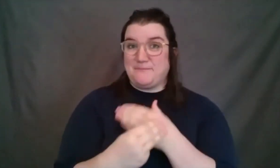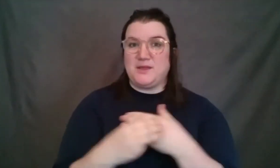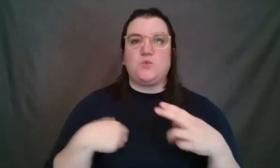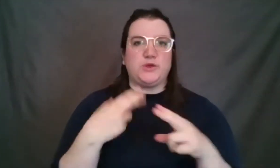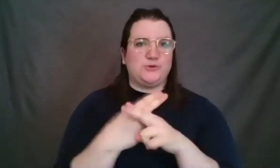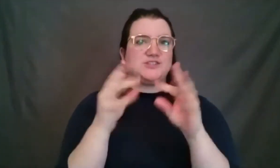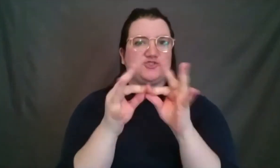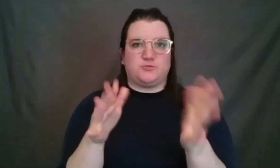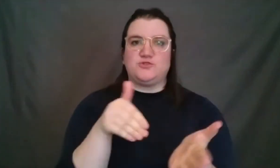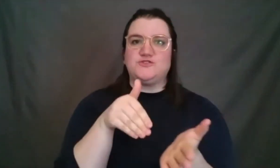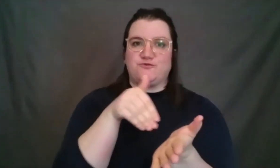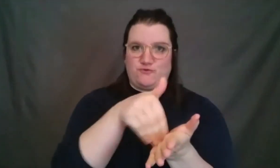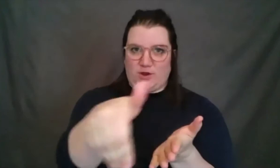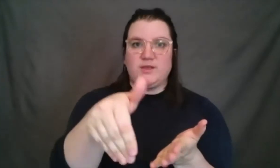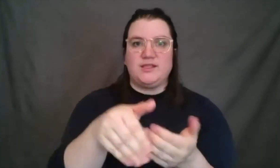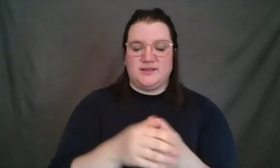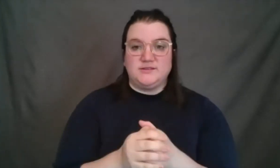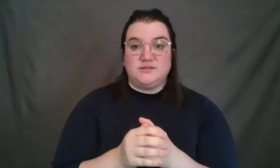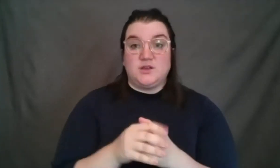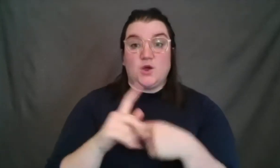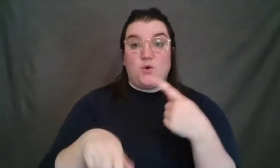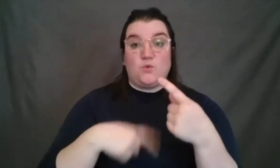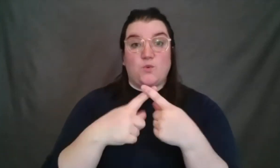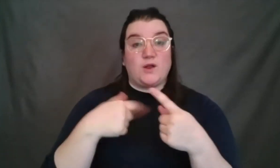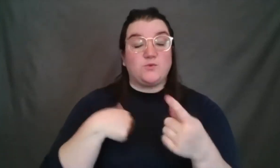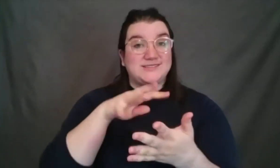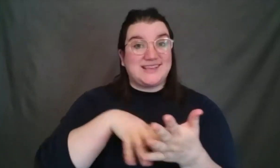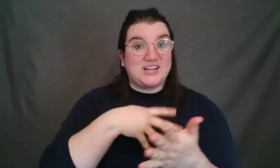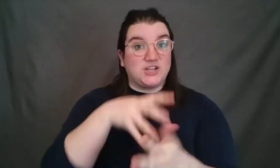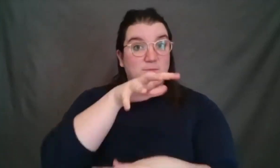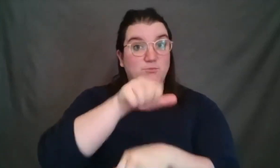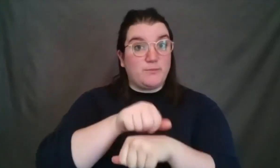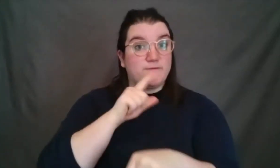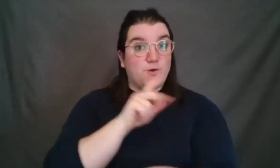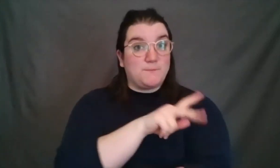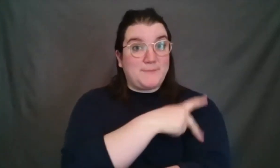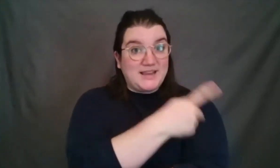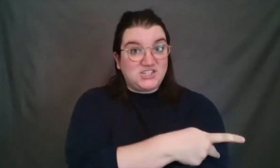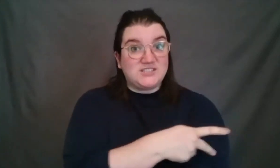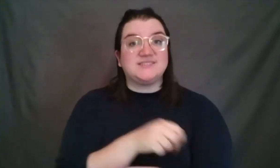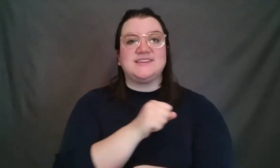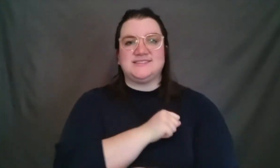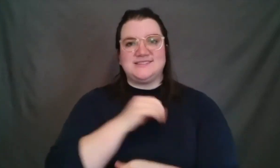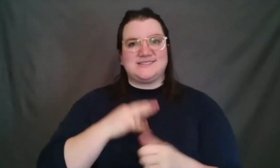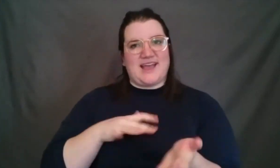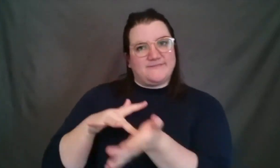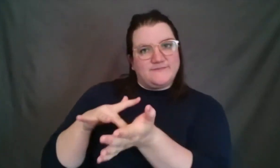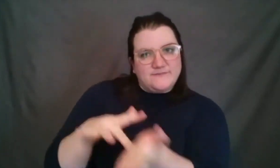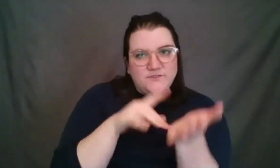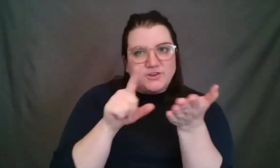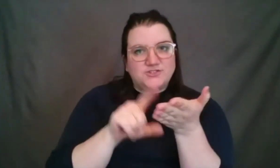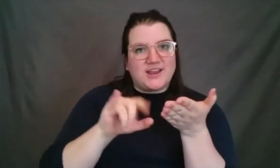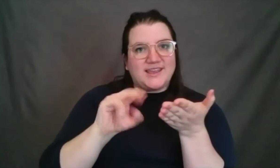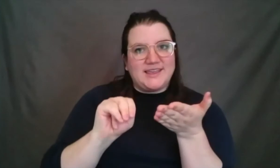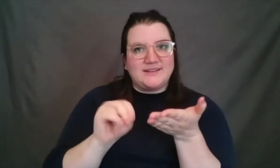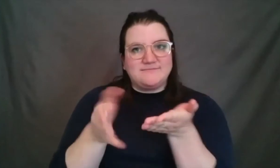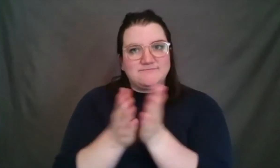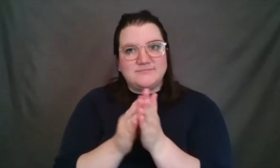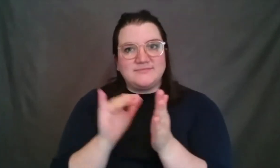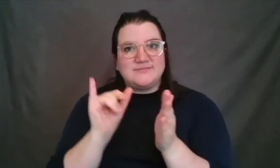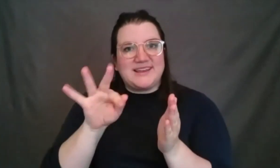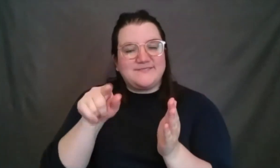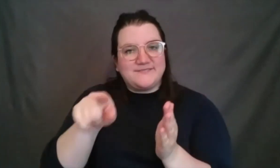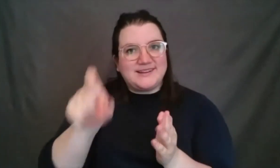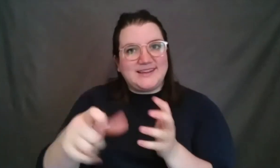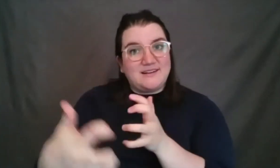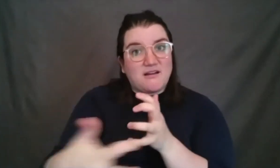And so when we're scheduling the appointments for patients, the staff is checking in at that point to see if there's any need for any